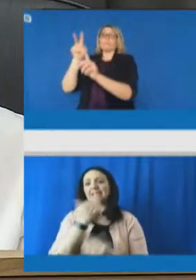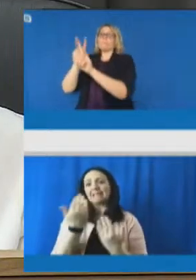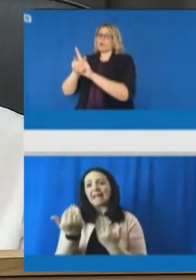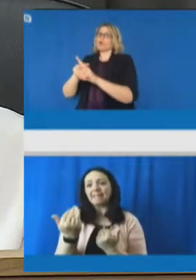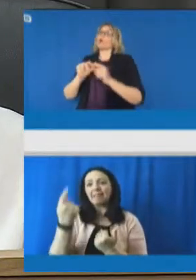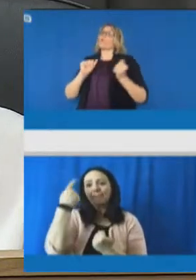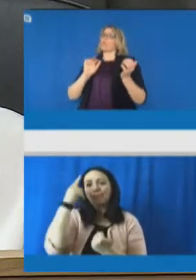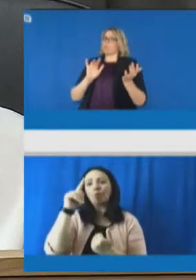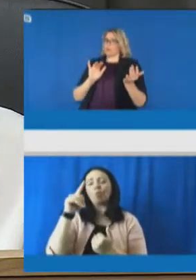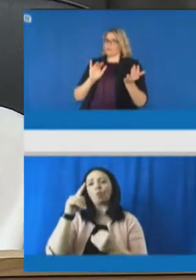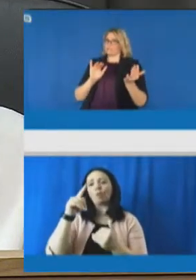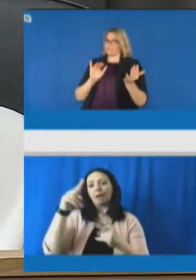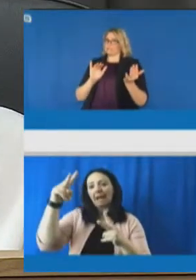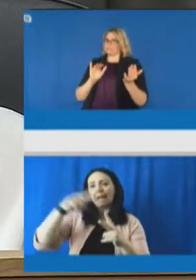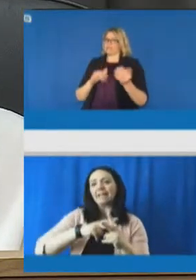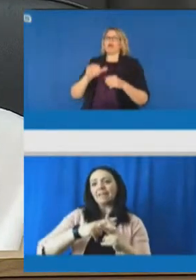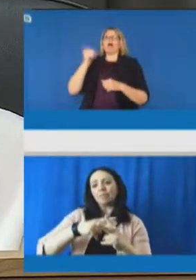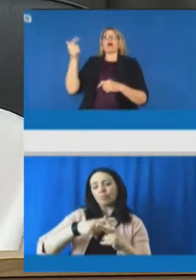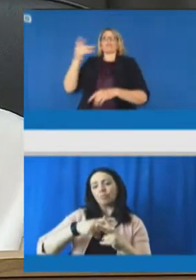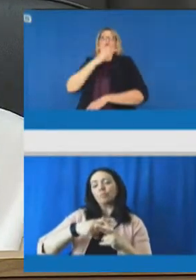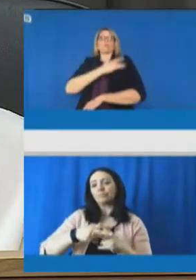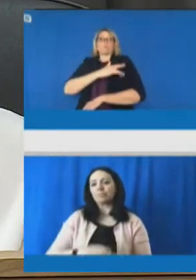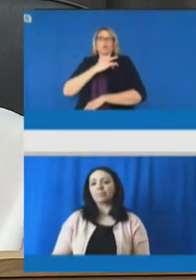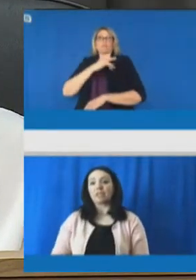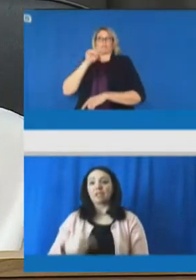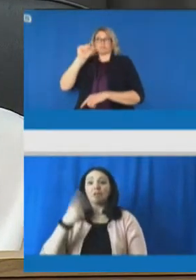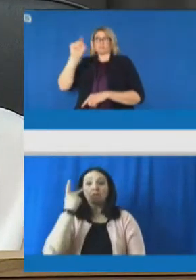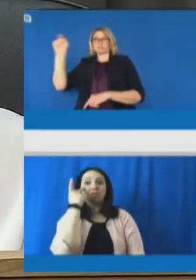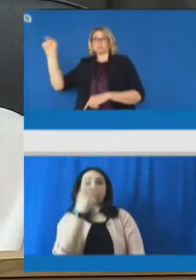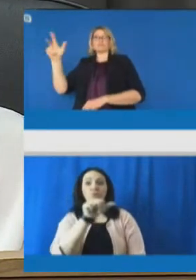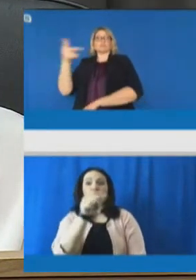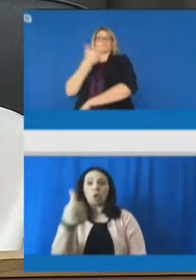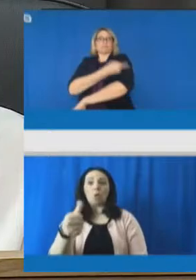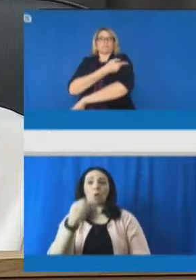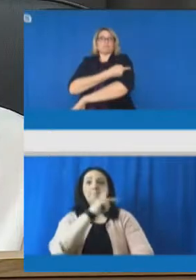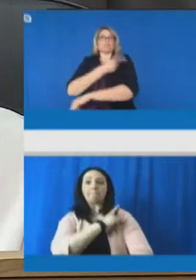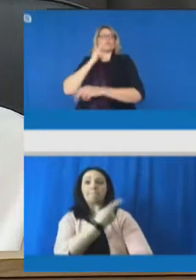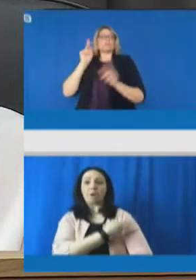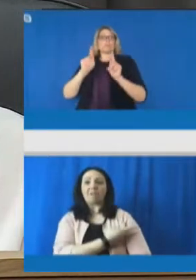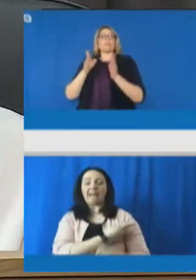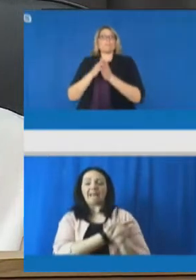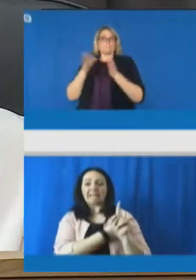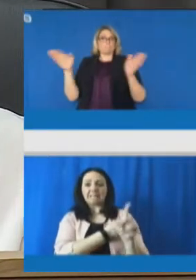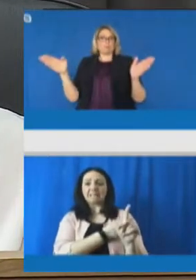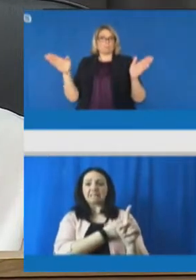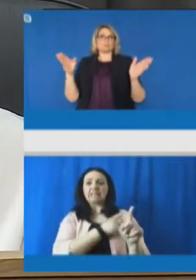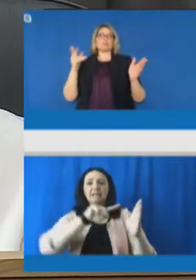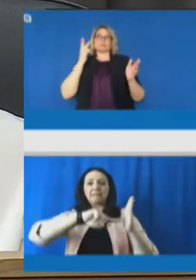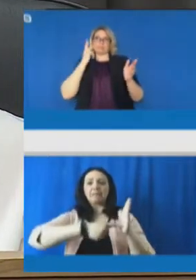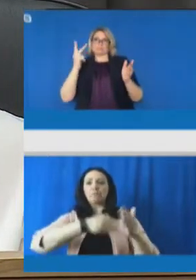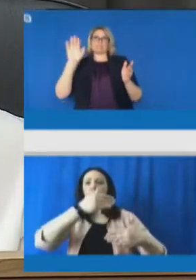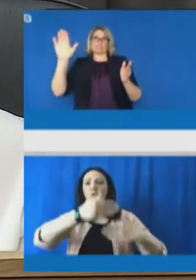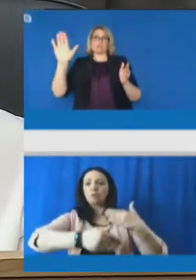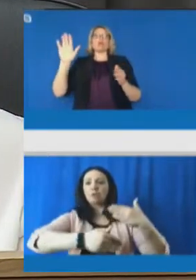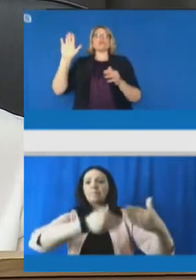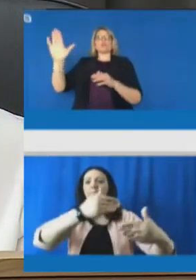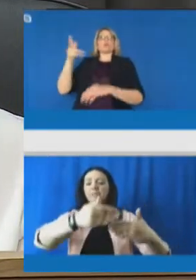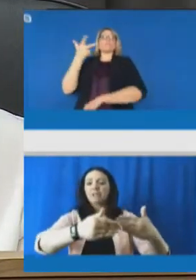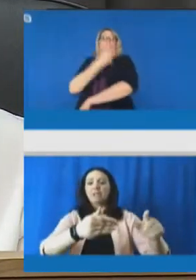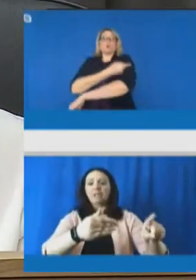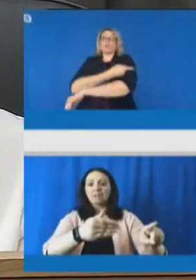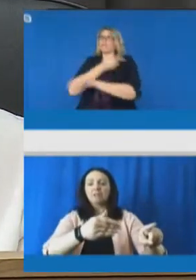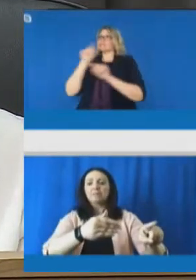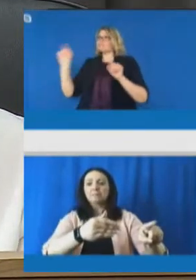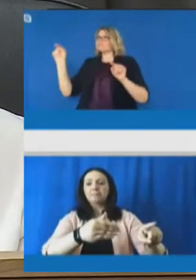rollout. If you book an appointment but don't meet the eligibility, you will be turned away at your appointment without getting